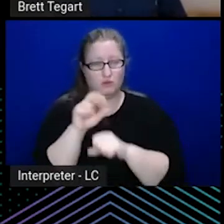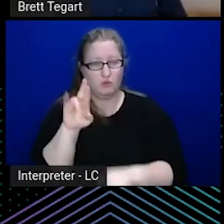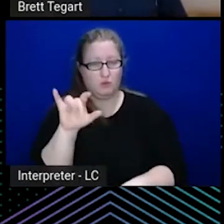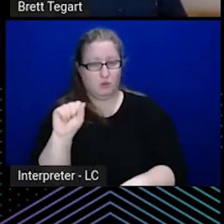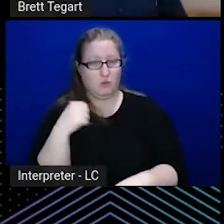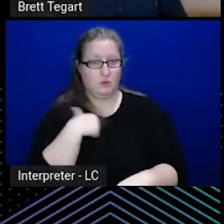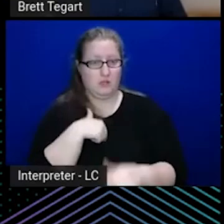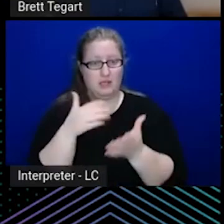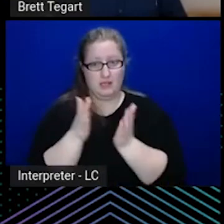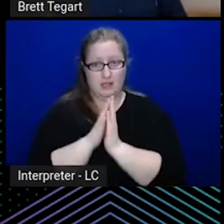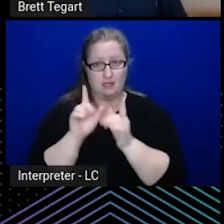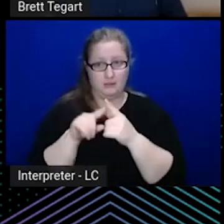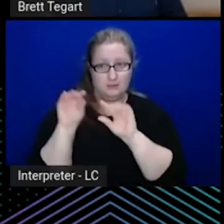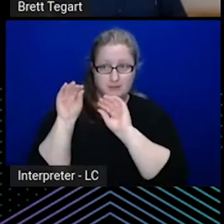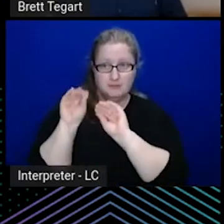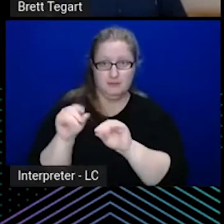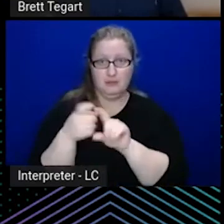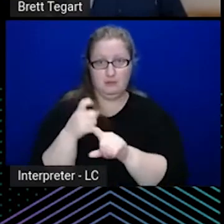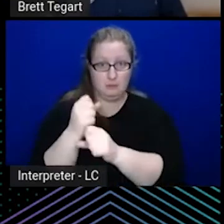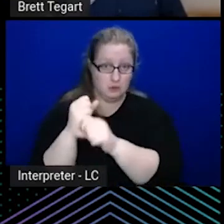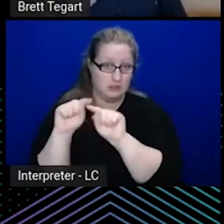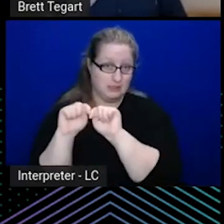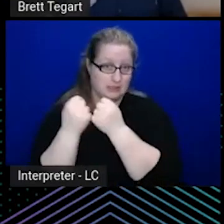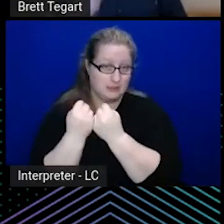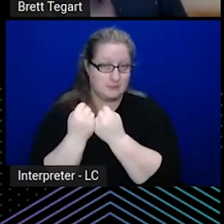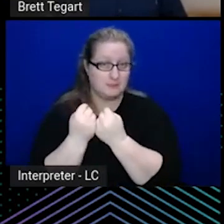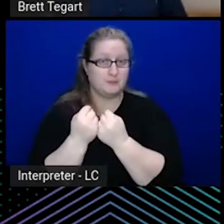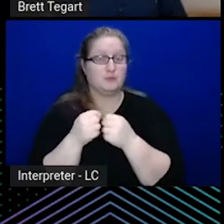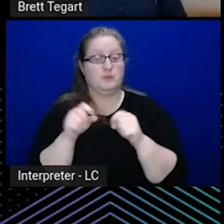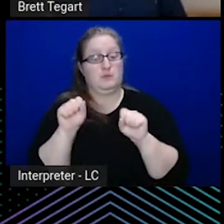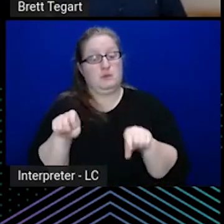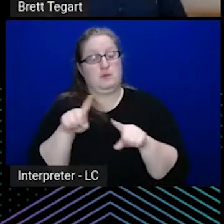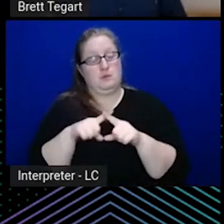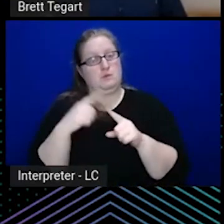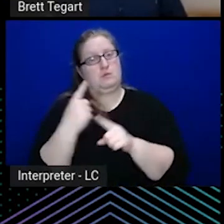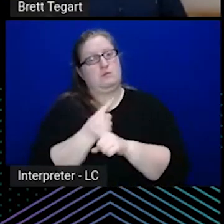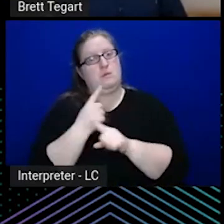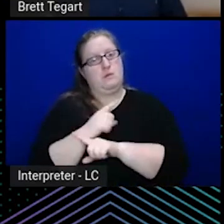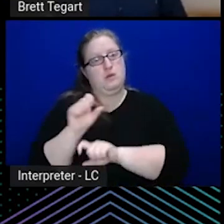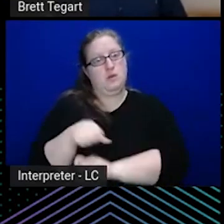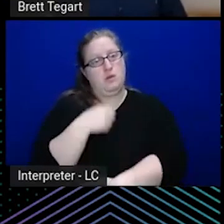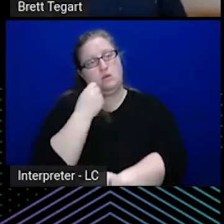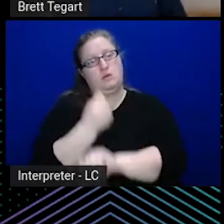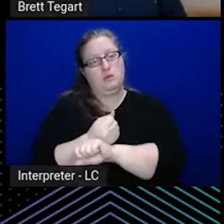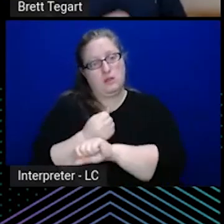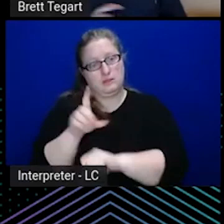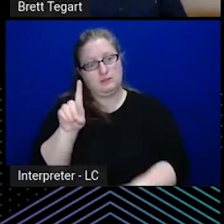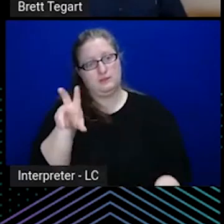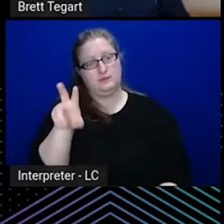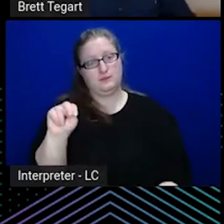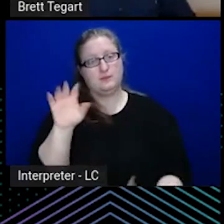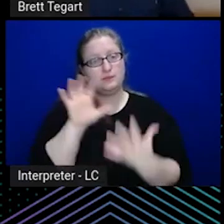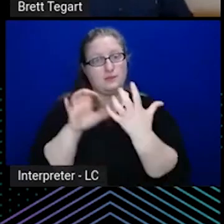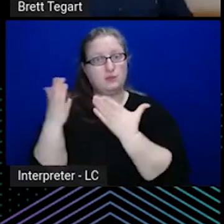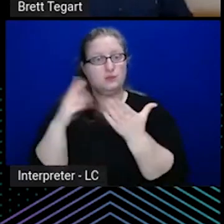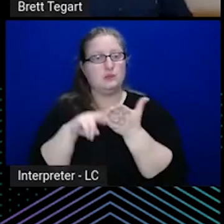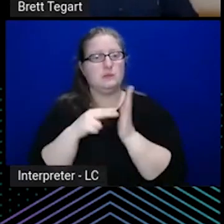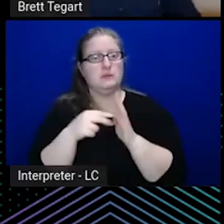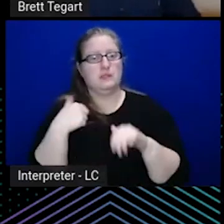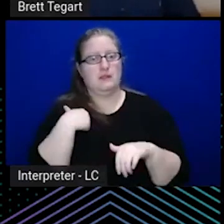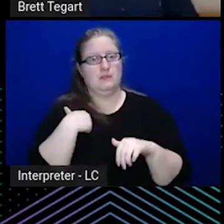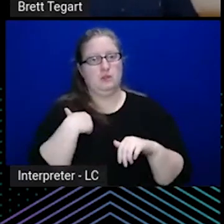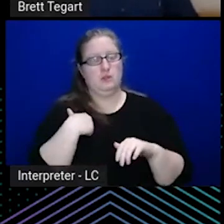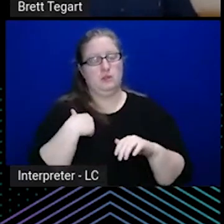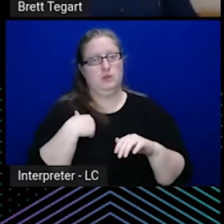implement by our security teams. And in order to properly lock down cloud services, we would need to write an enormous amount of code per